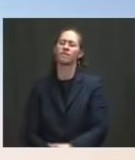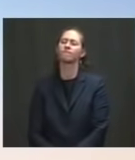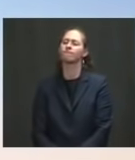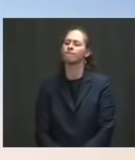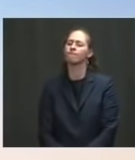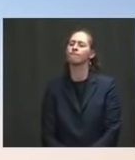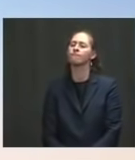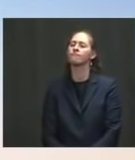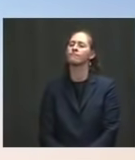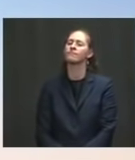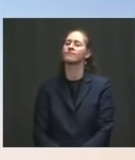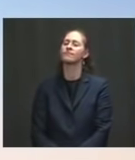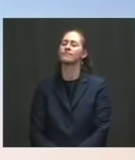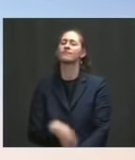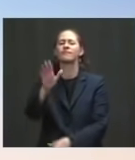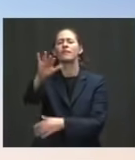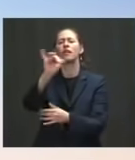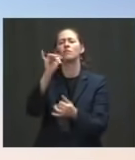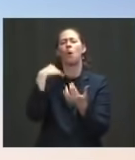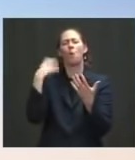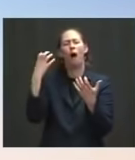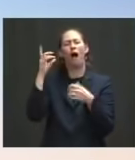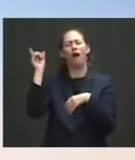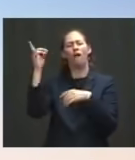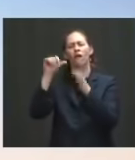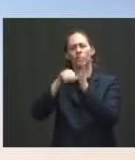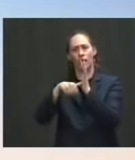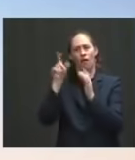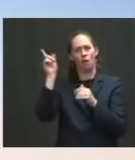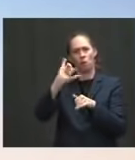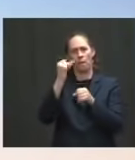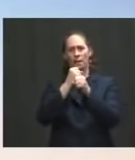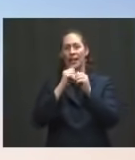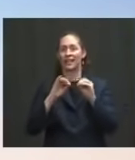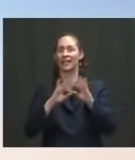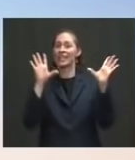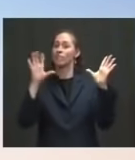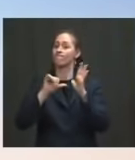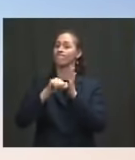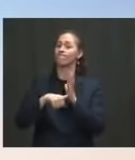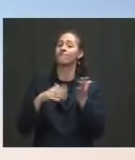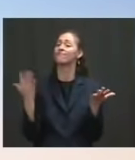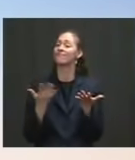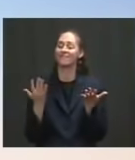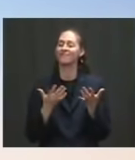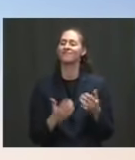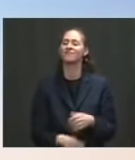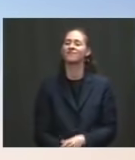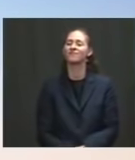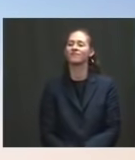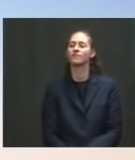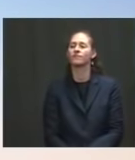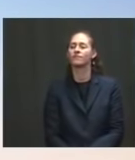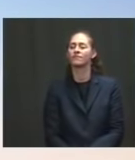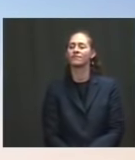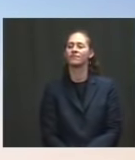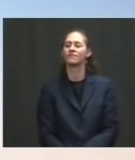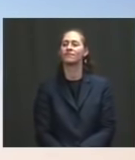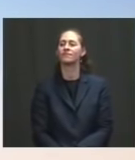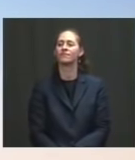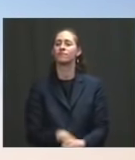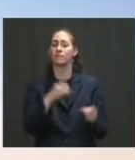readout, that he underscored the need for President Putin to take action to disrupt these ransomware